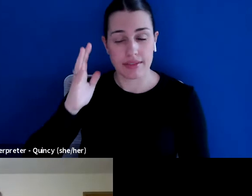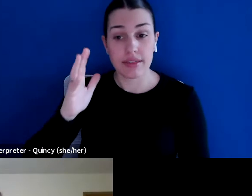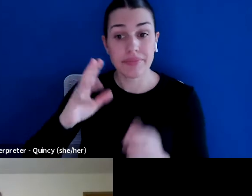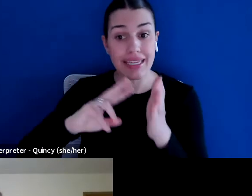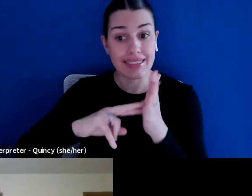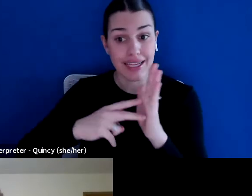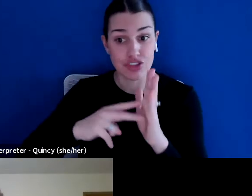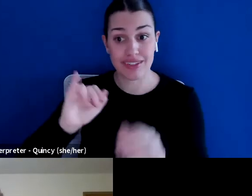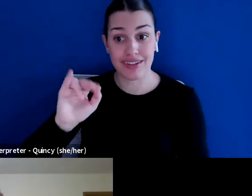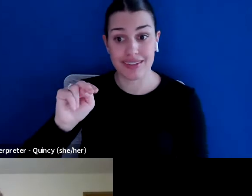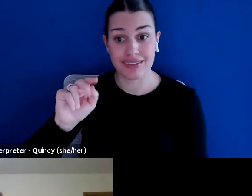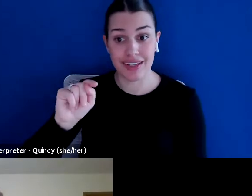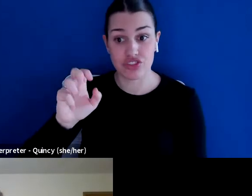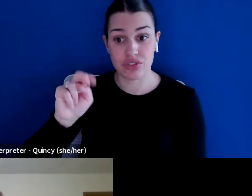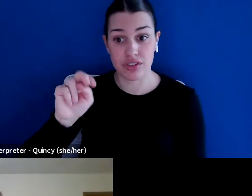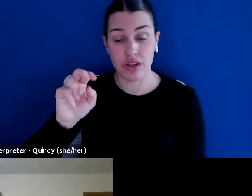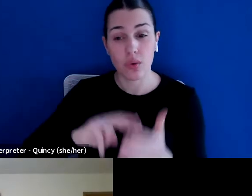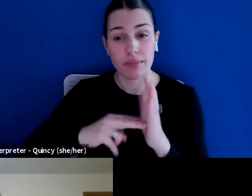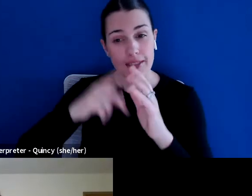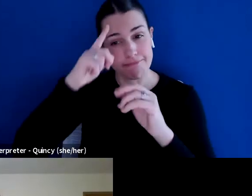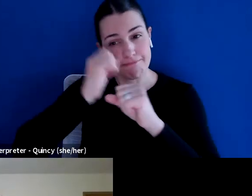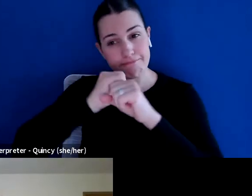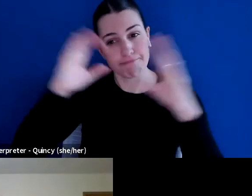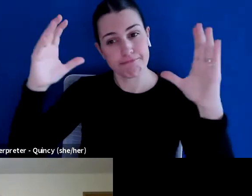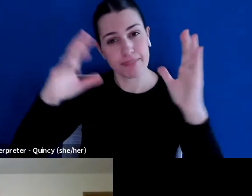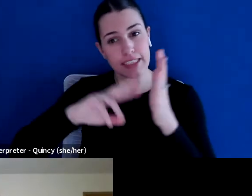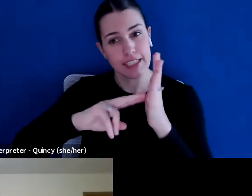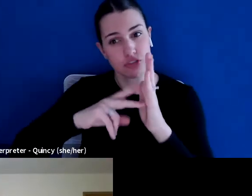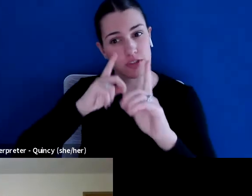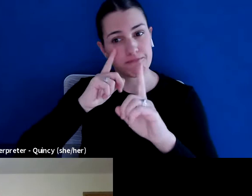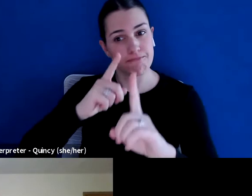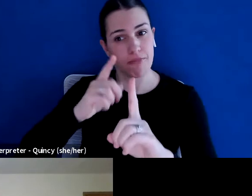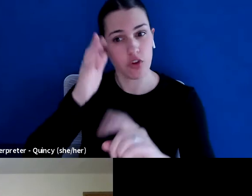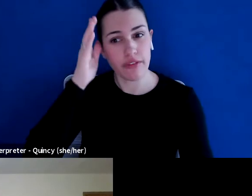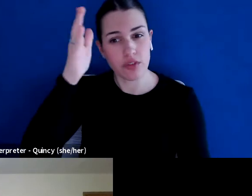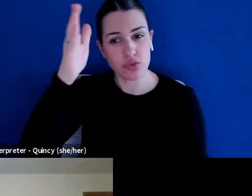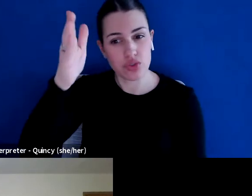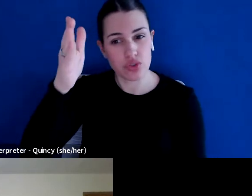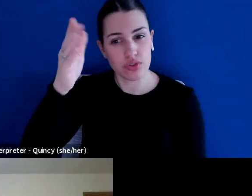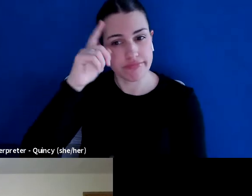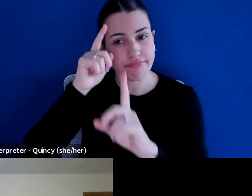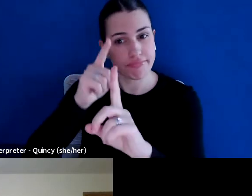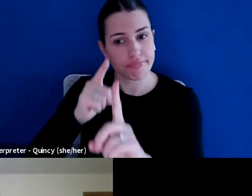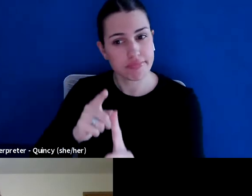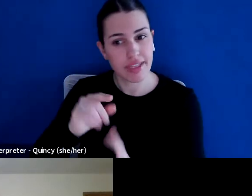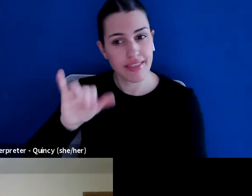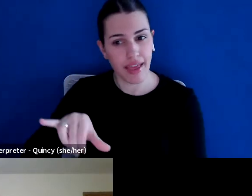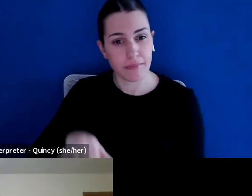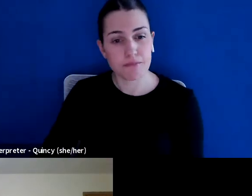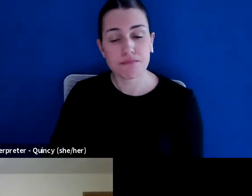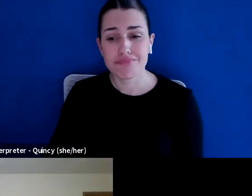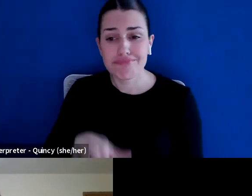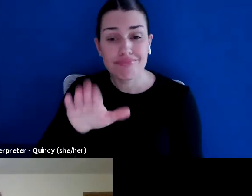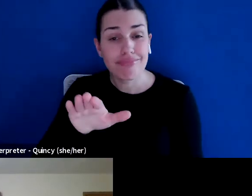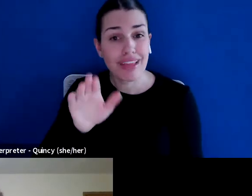we mean kind of thinking about what you intend in the future, what your goals are for the future. And it's okay if